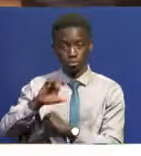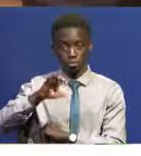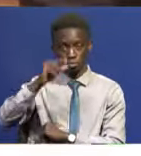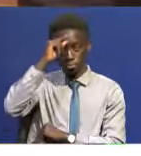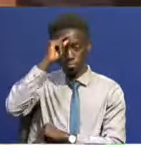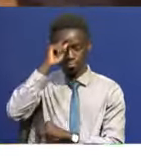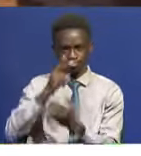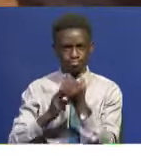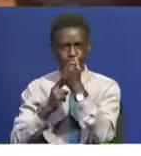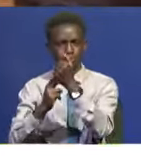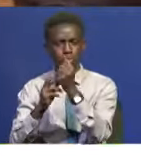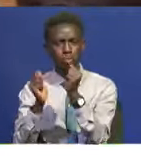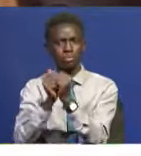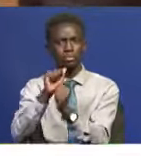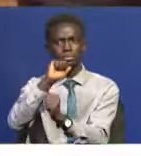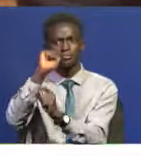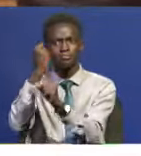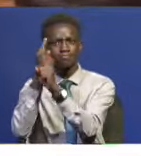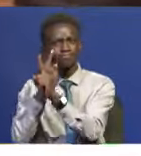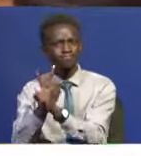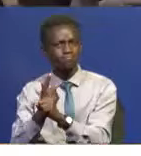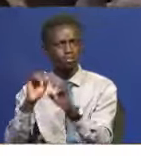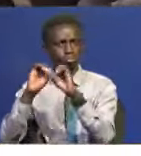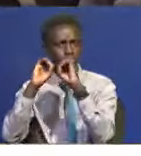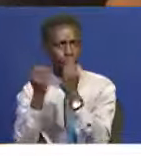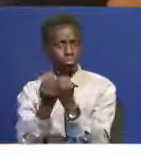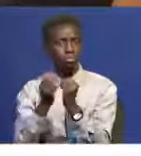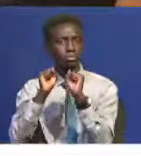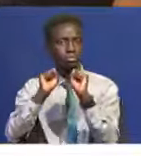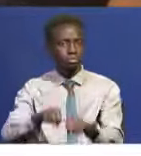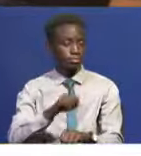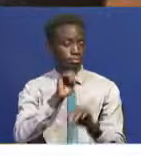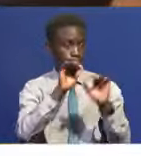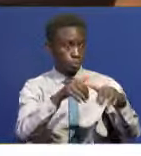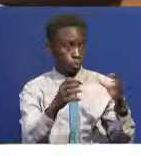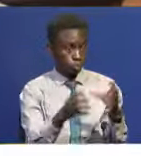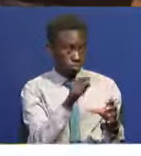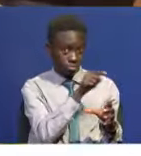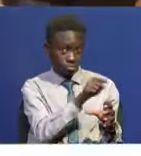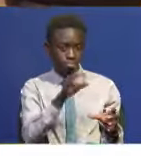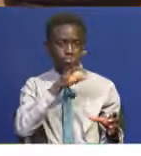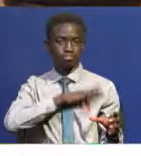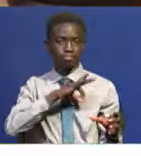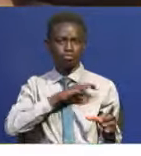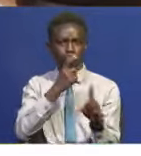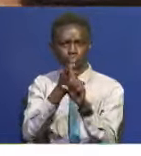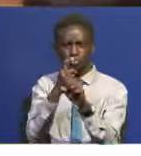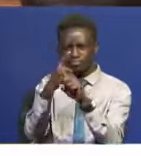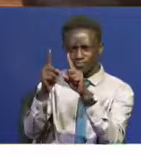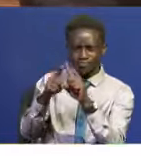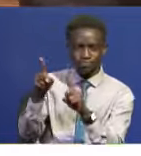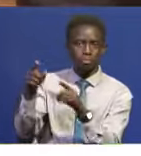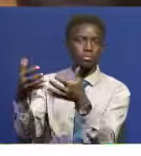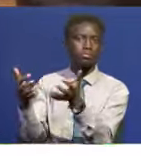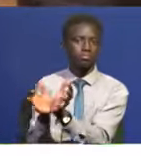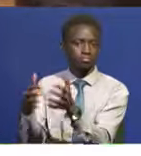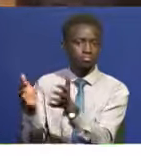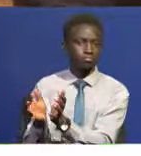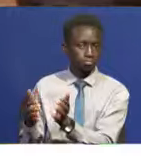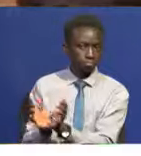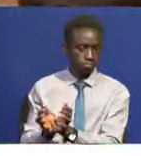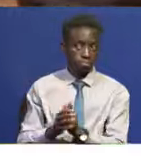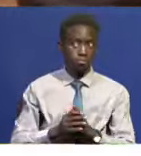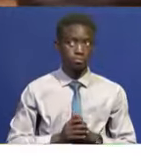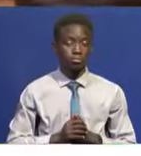different organizations to ensure farmers benefit from diverse entities. Kila ward katika